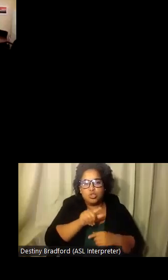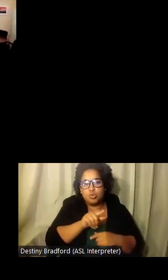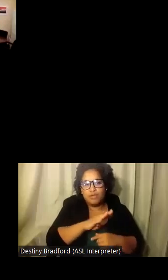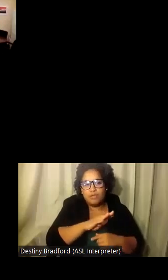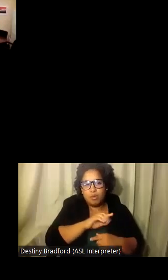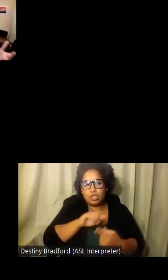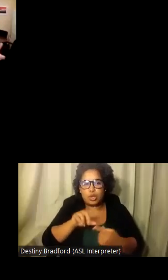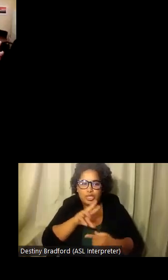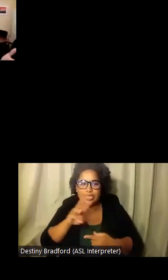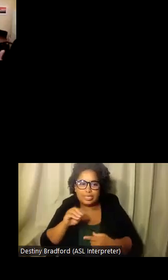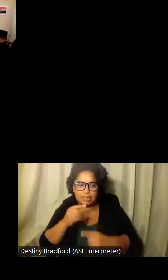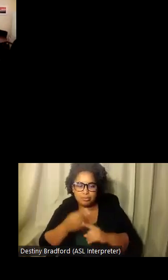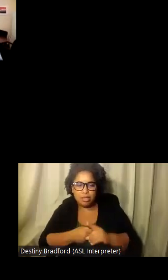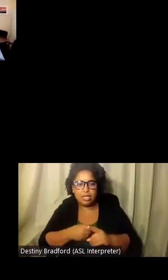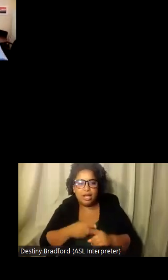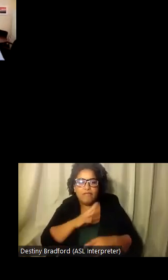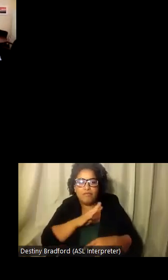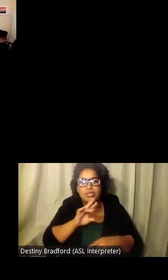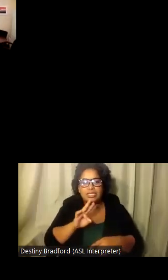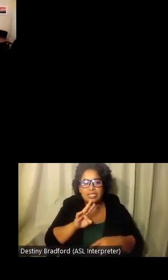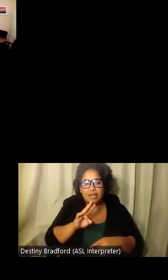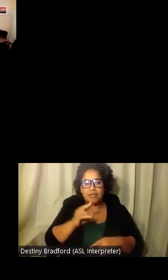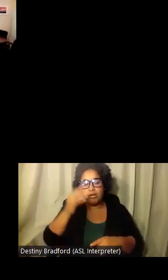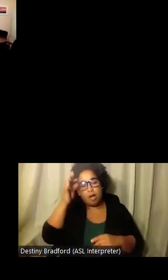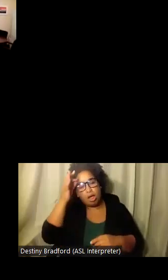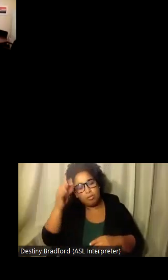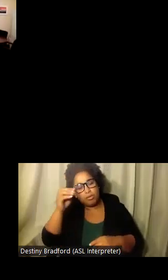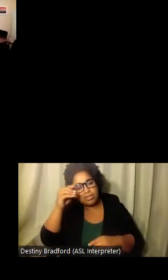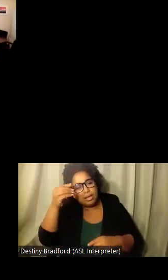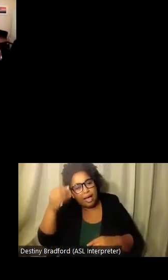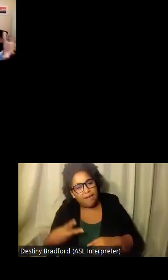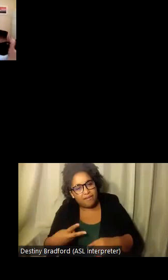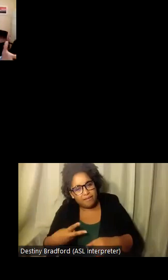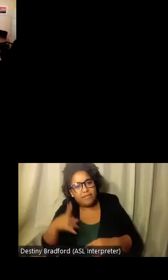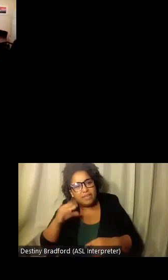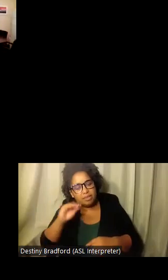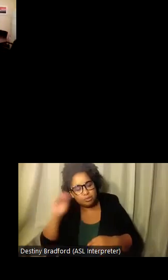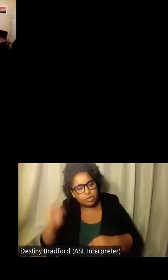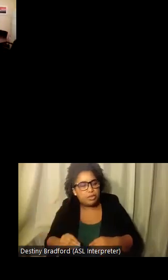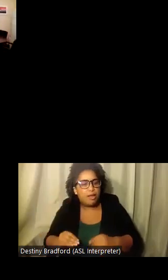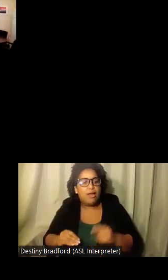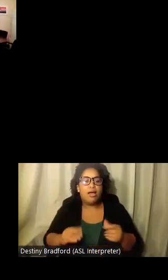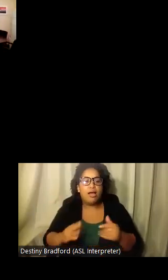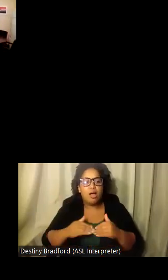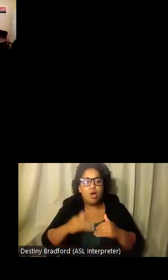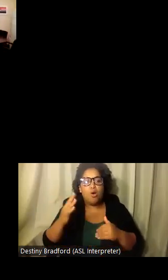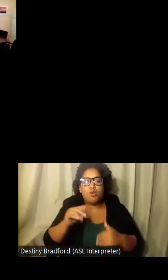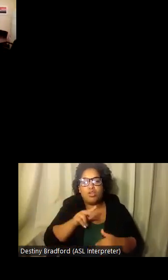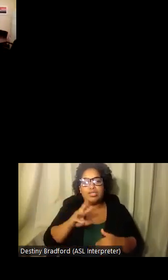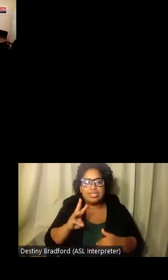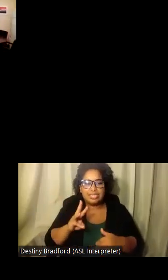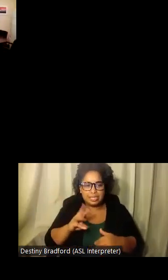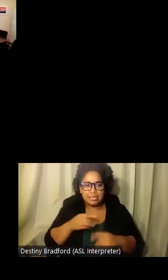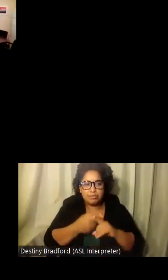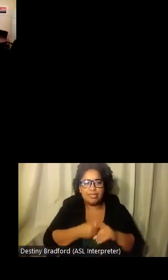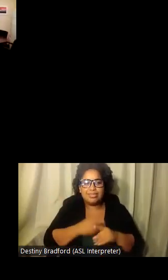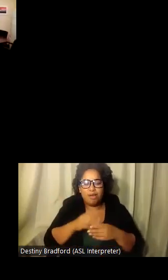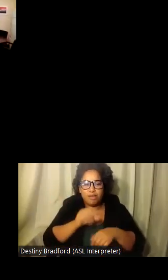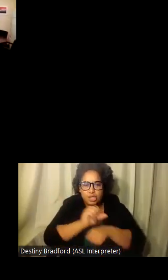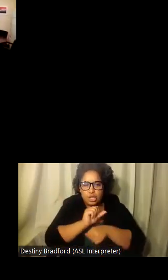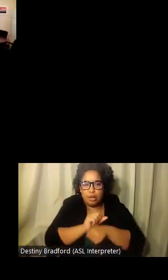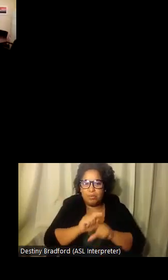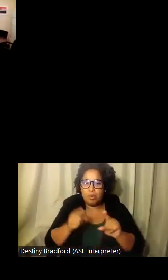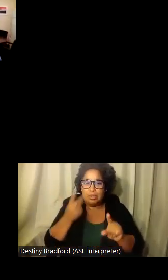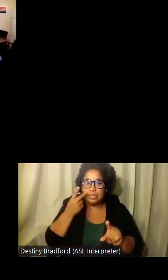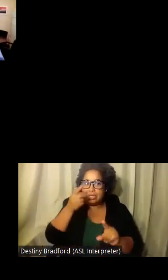months, and then 47, almost 50%, lasting more than 36 months in the job. But this speaks to the challenges